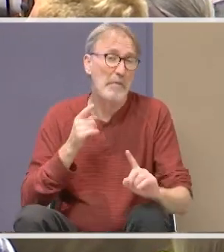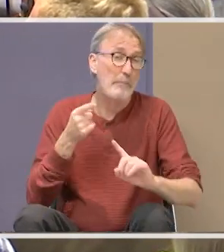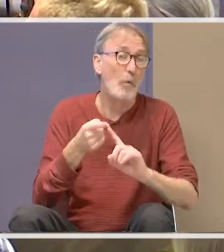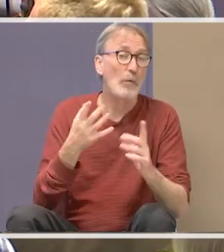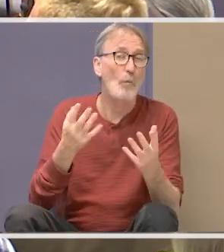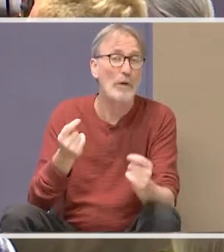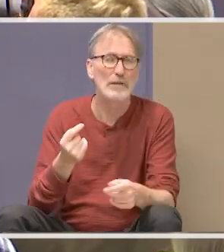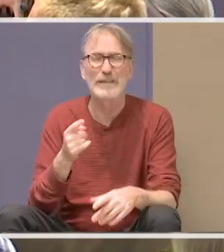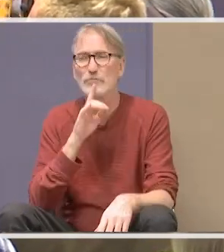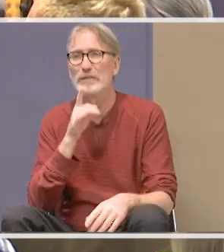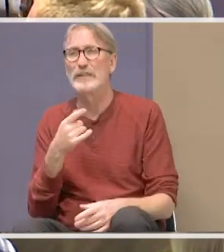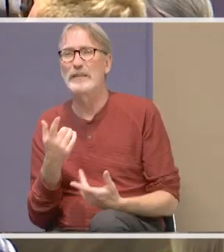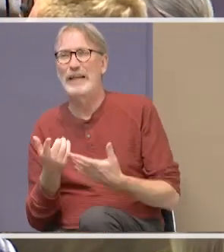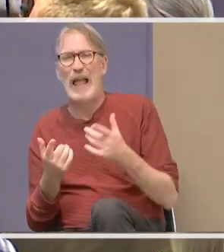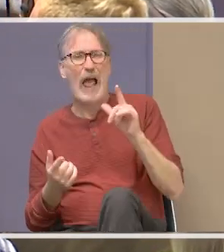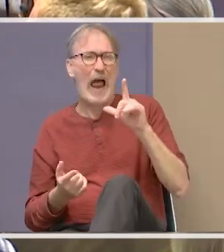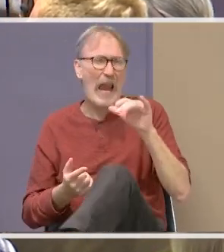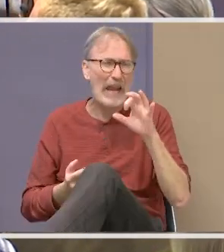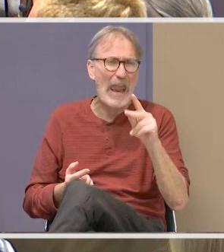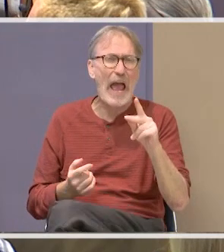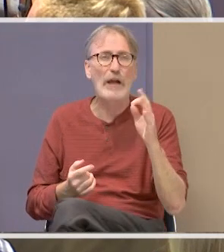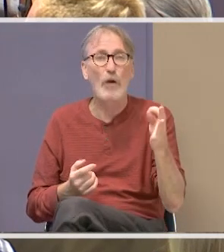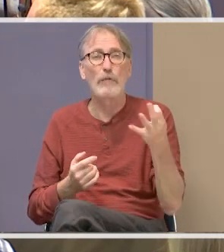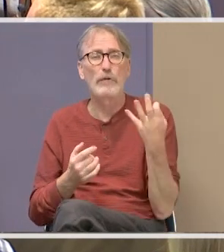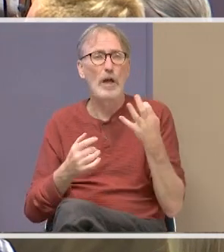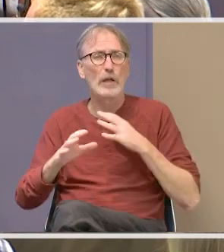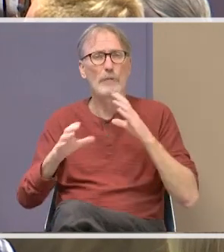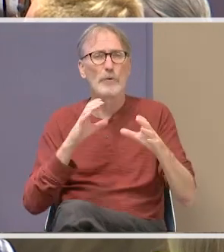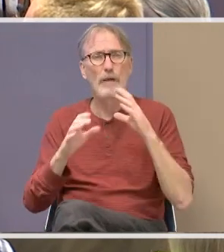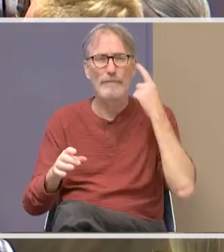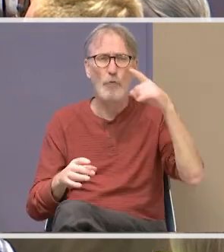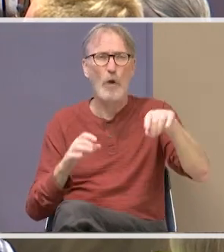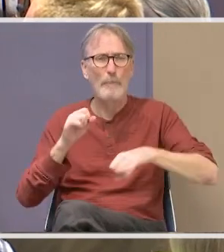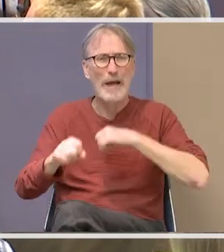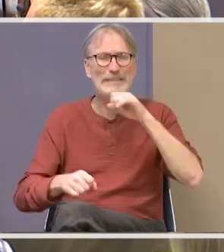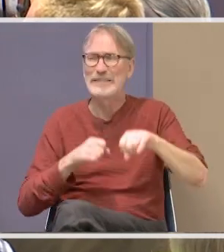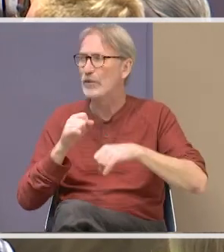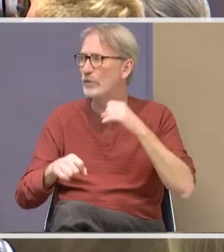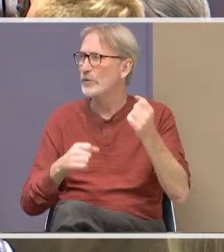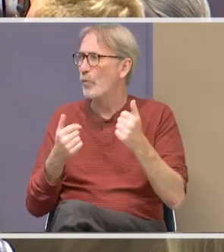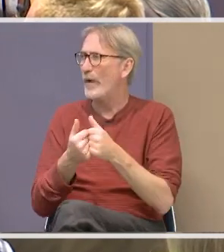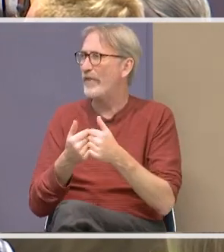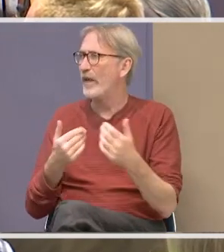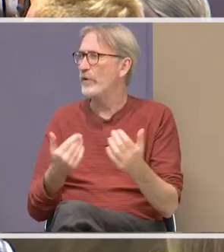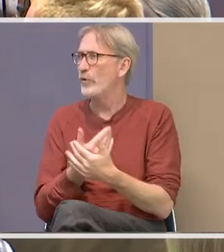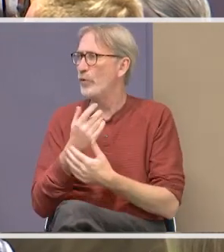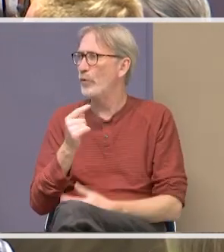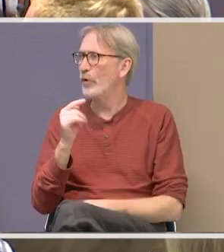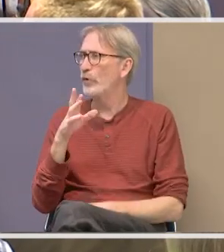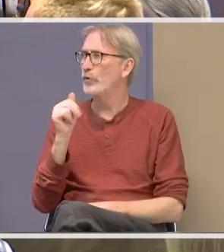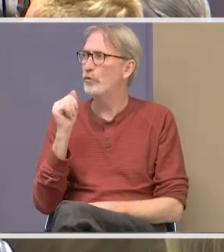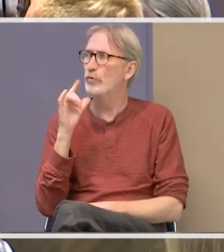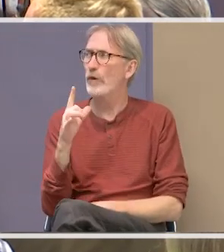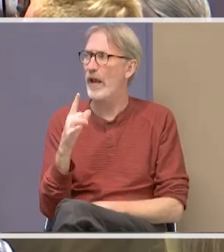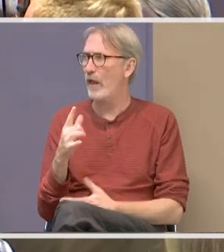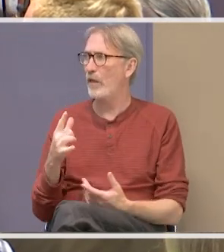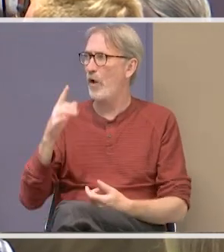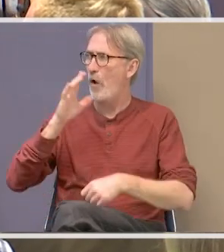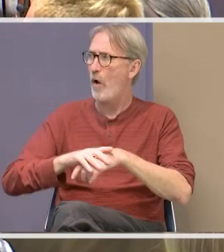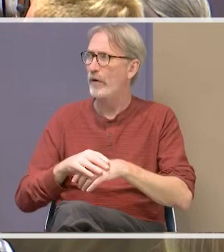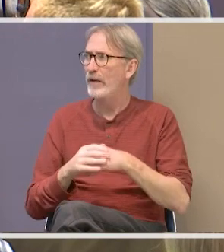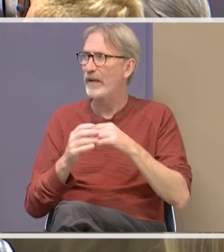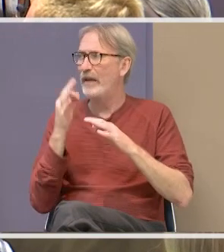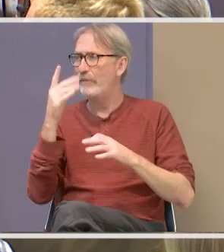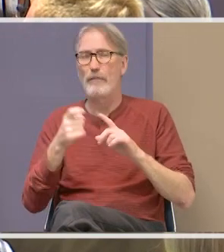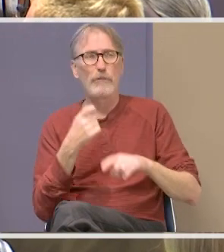is there's just a lack of communication for cyclists with the new trail getting on. So for instance, if you're